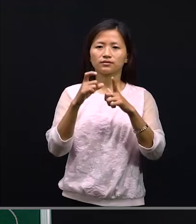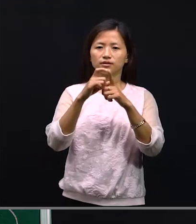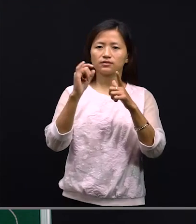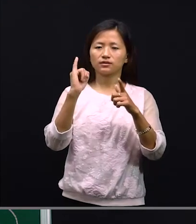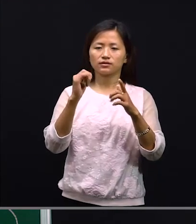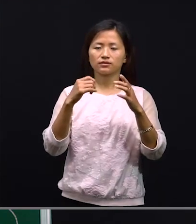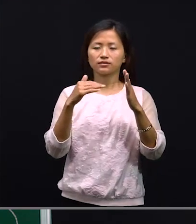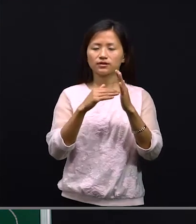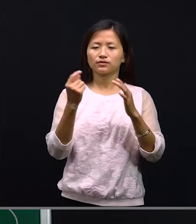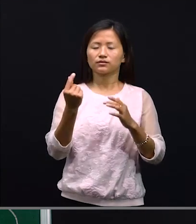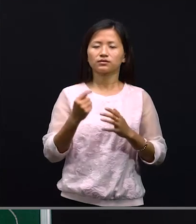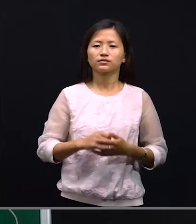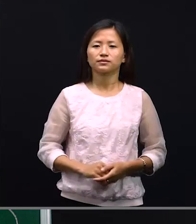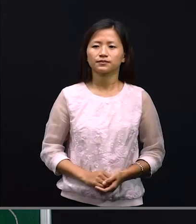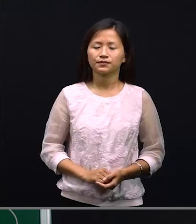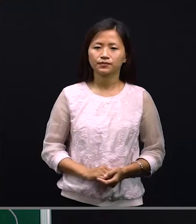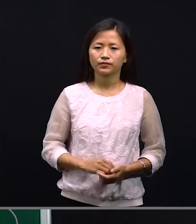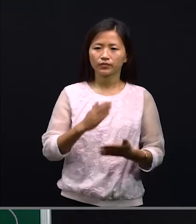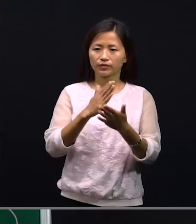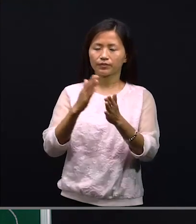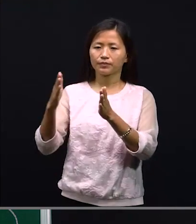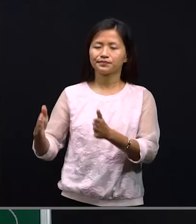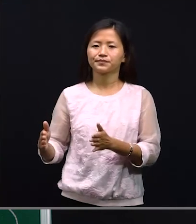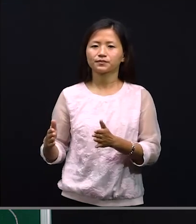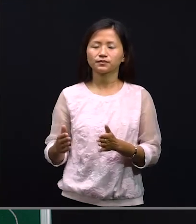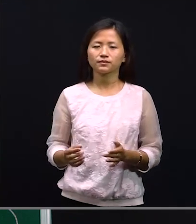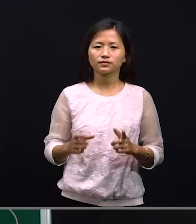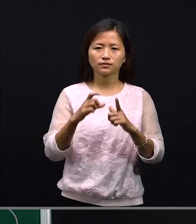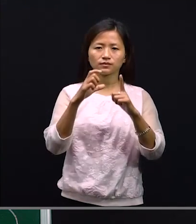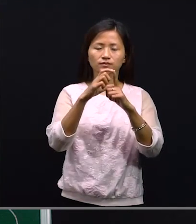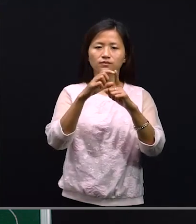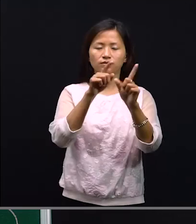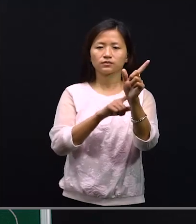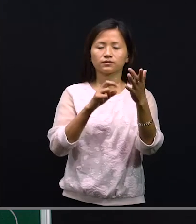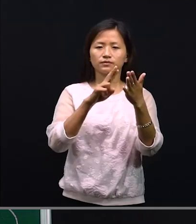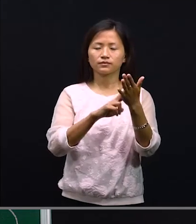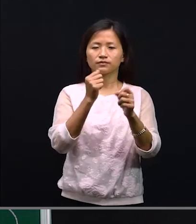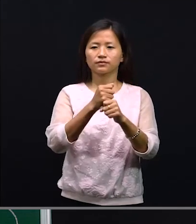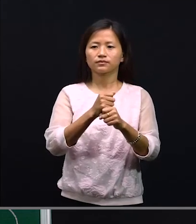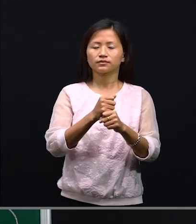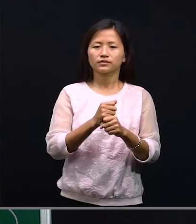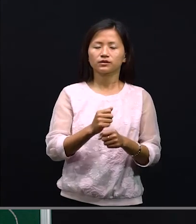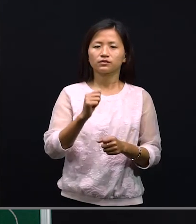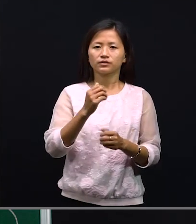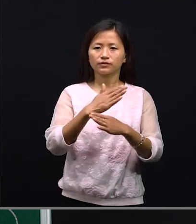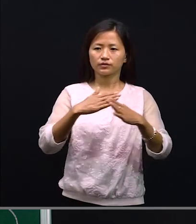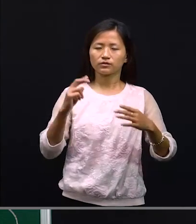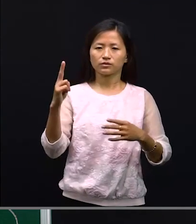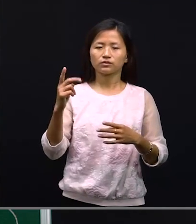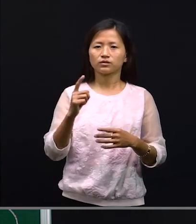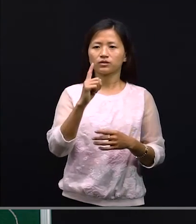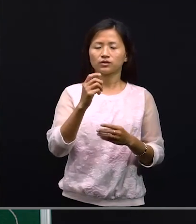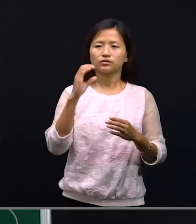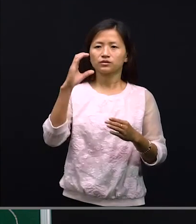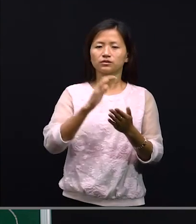Nagaland border, this Doyoung River is again divided into 2. One is the Chubi River and one